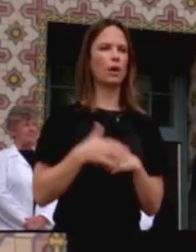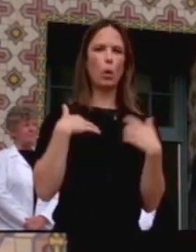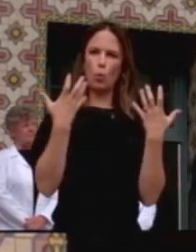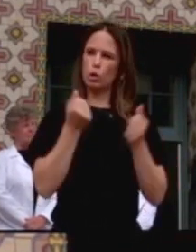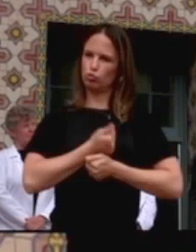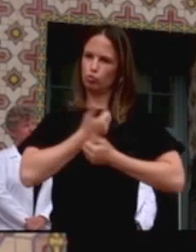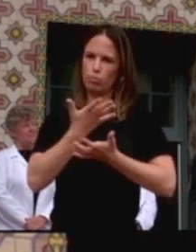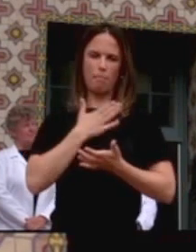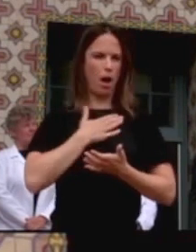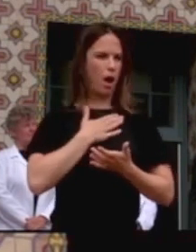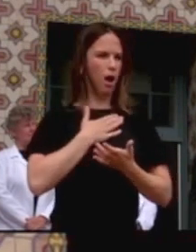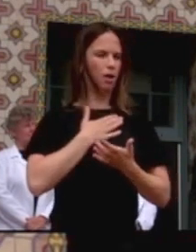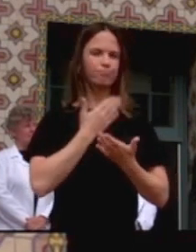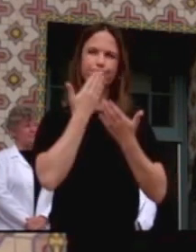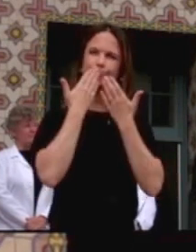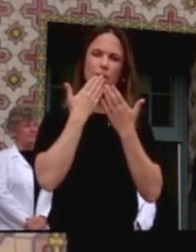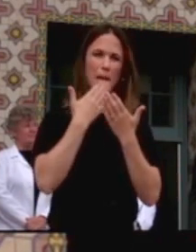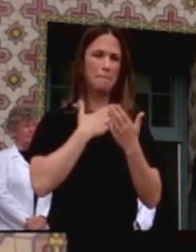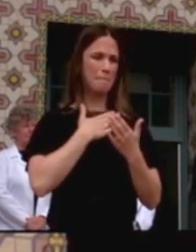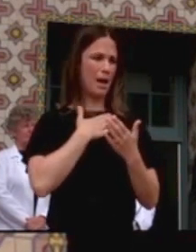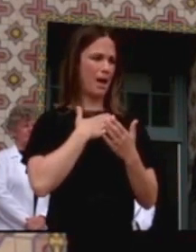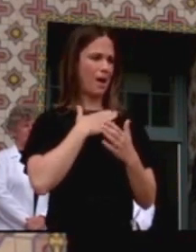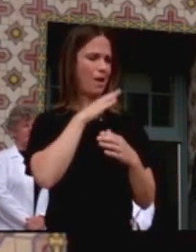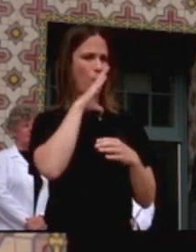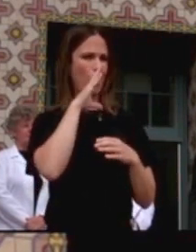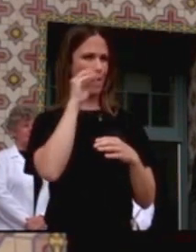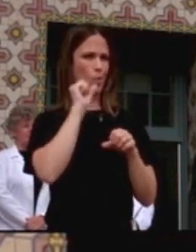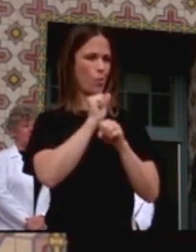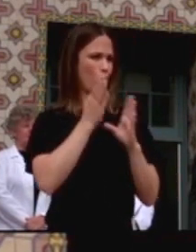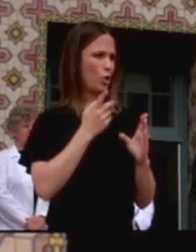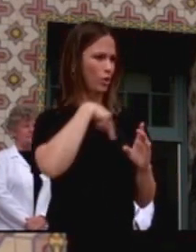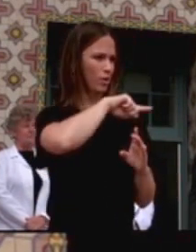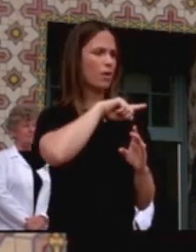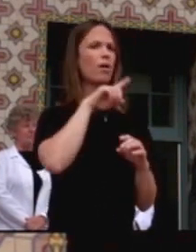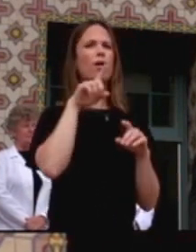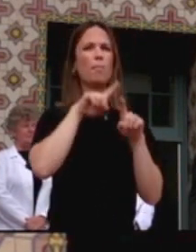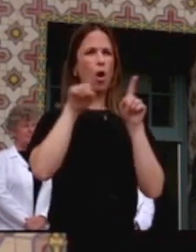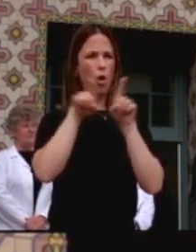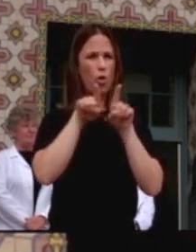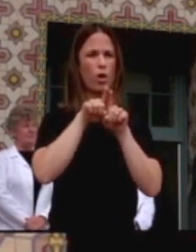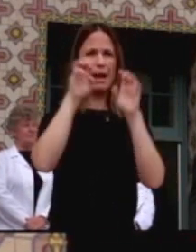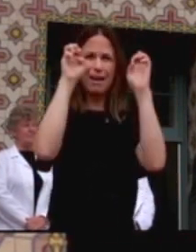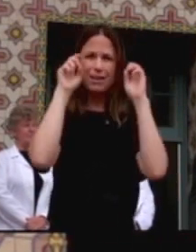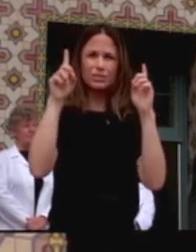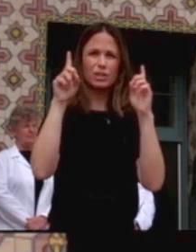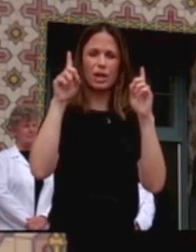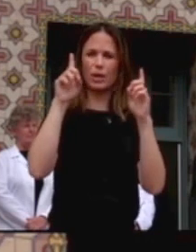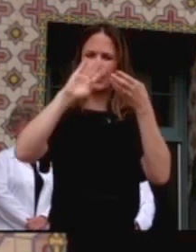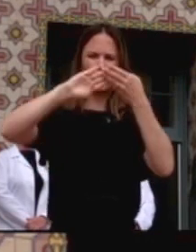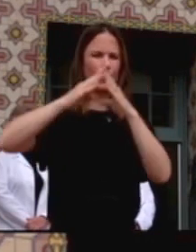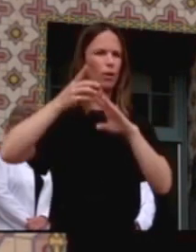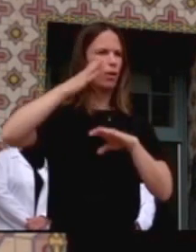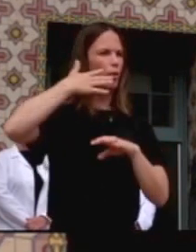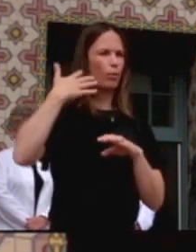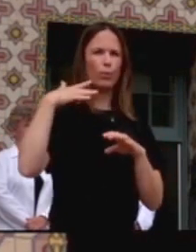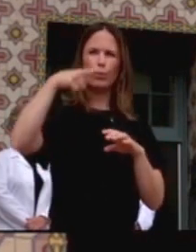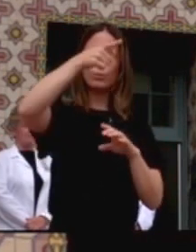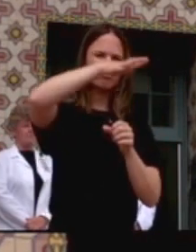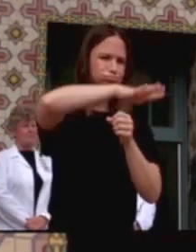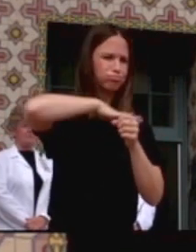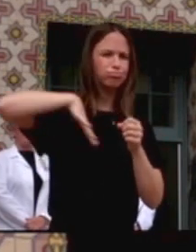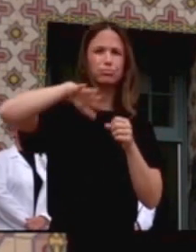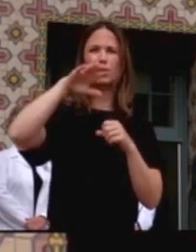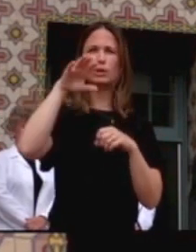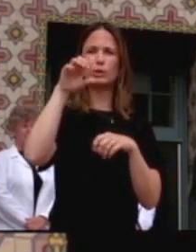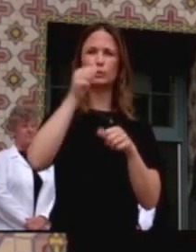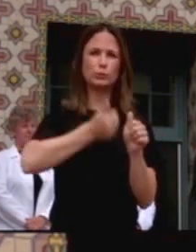my gratitude not just to my fellow health officers, but to the education community, all of the county